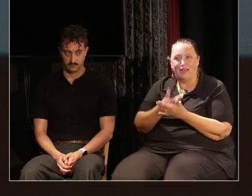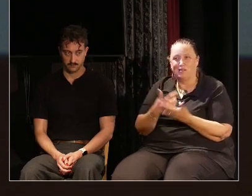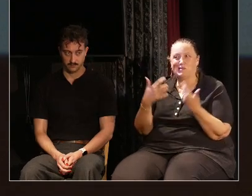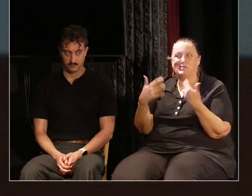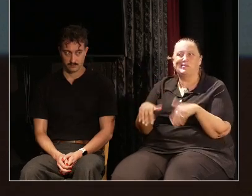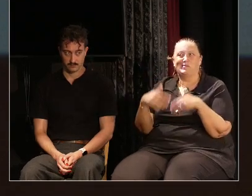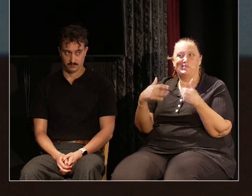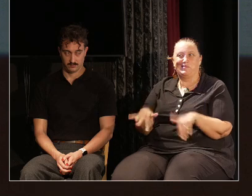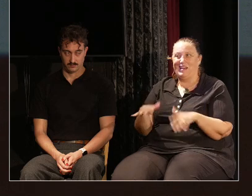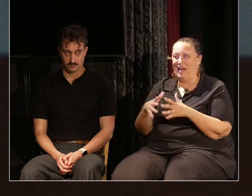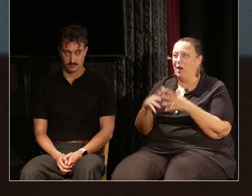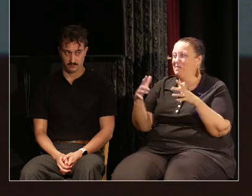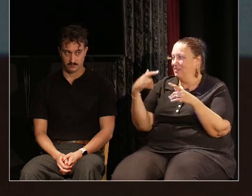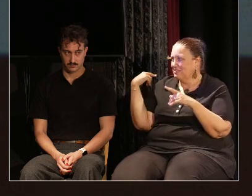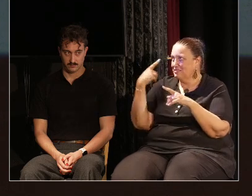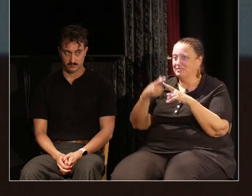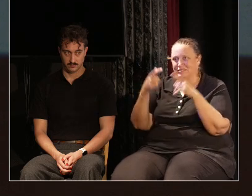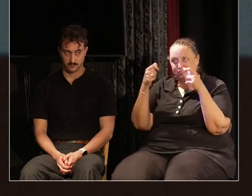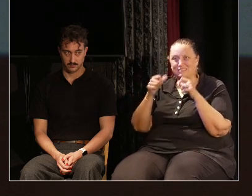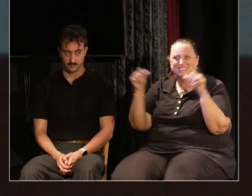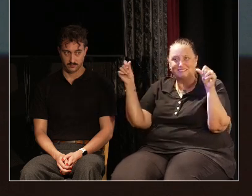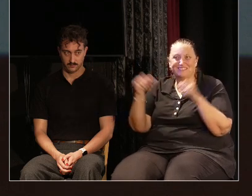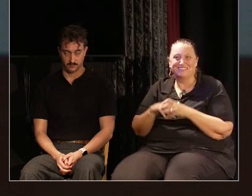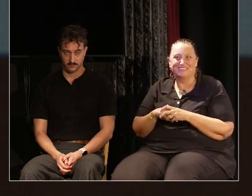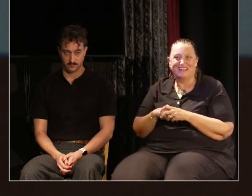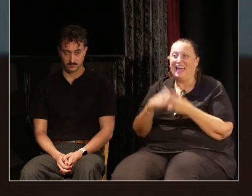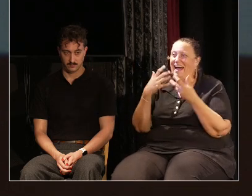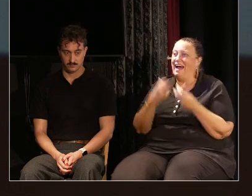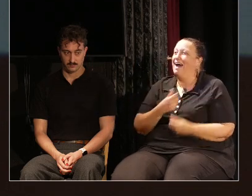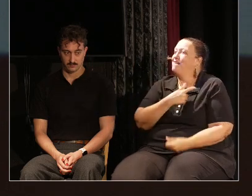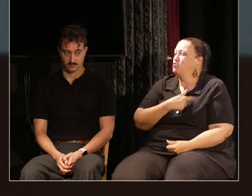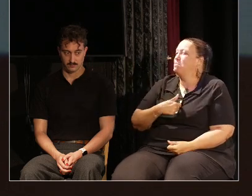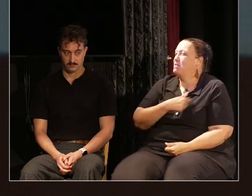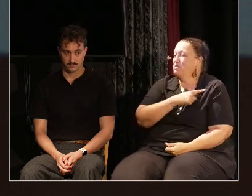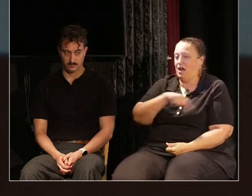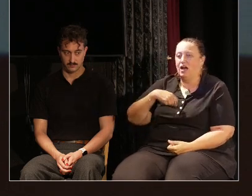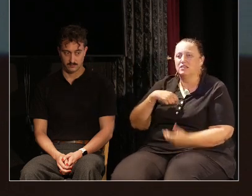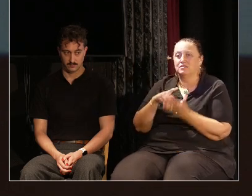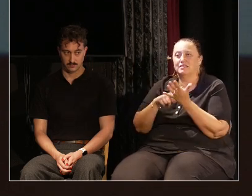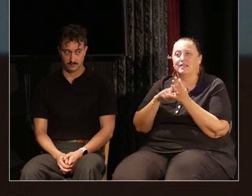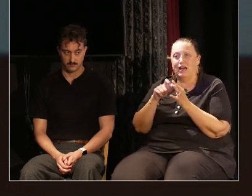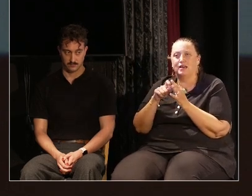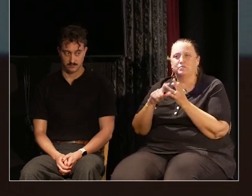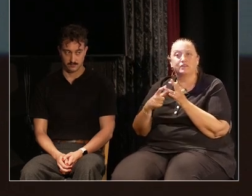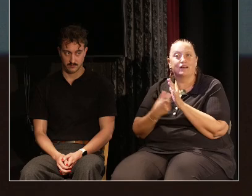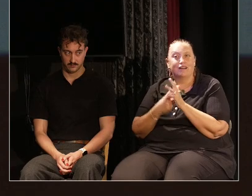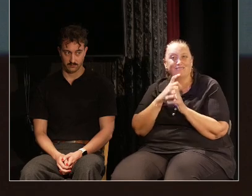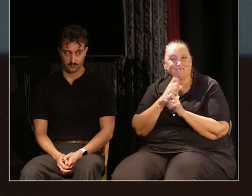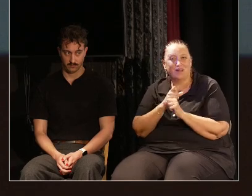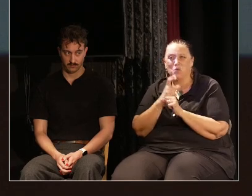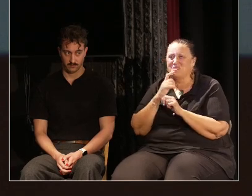much has been achieved. Certainly there is a commitment from us as a Labor government to continue that